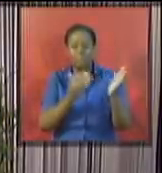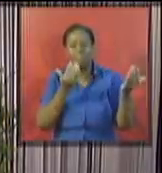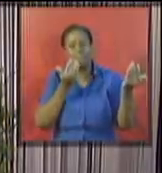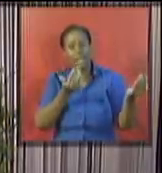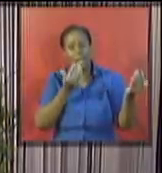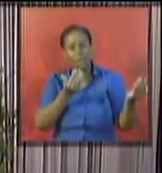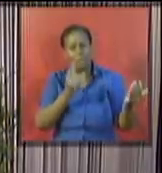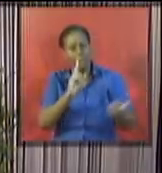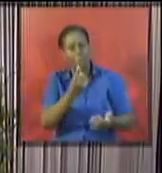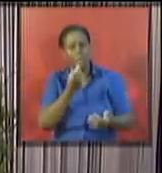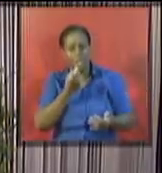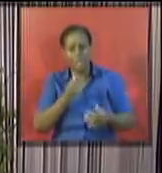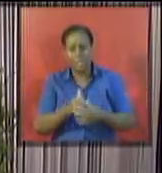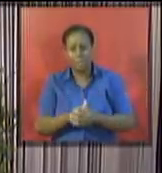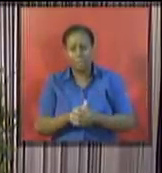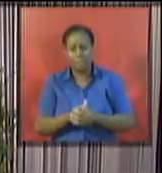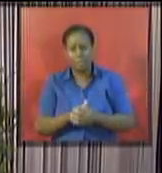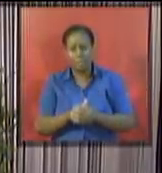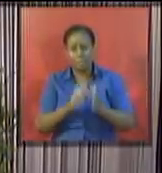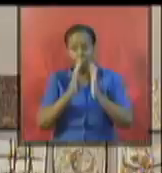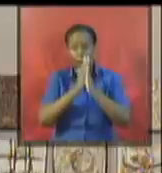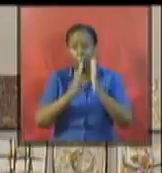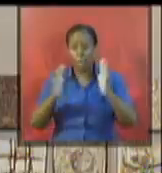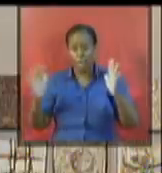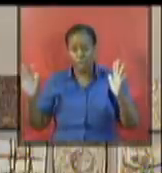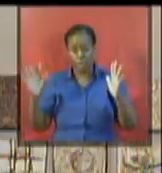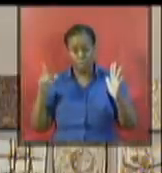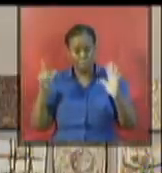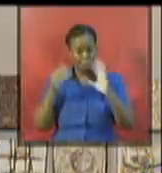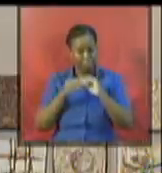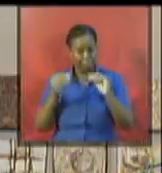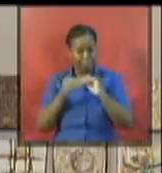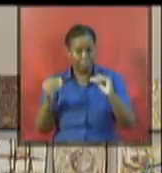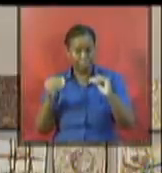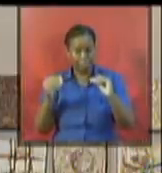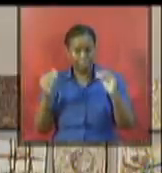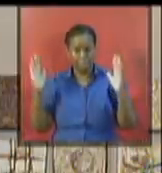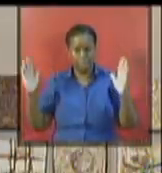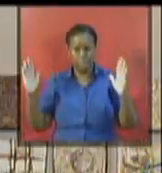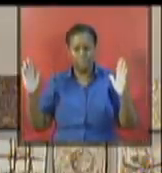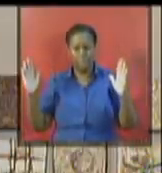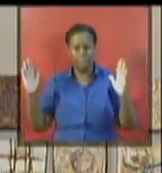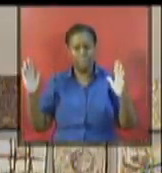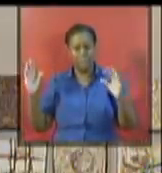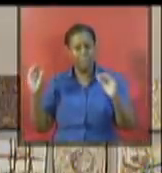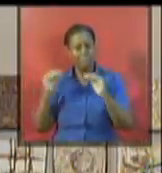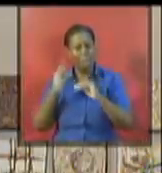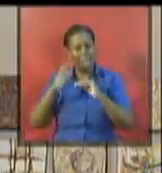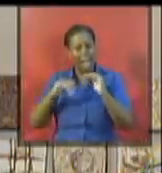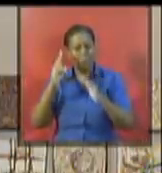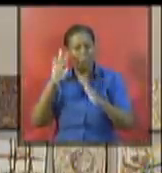The period of which you're referring to spans more than 24 hours, and because our testing